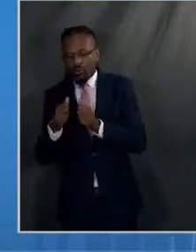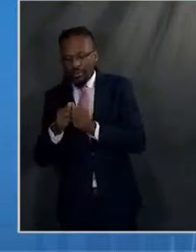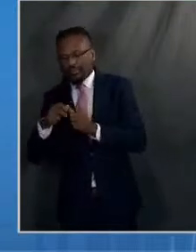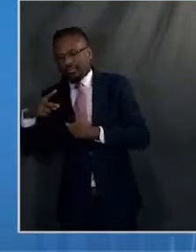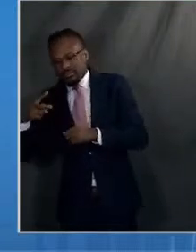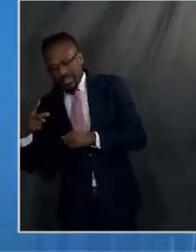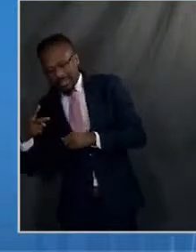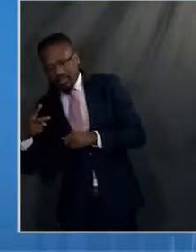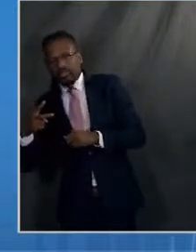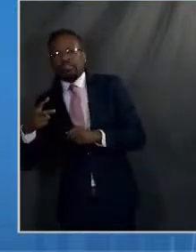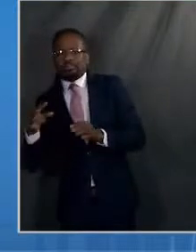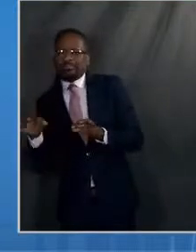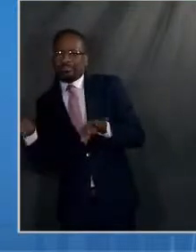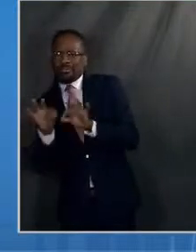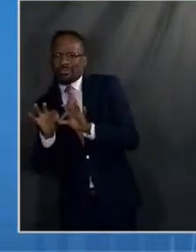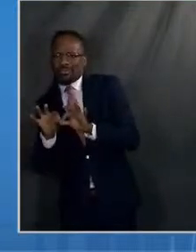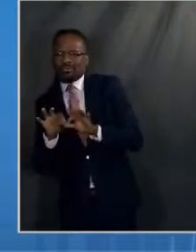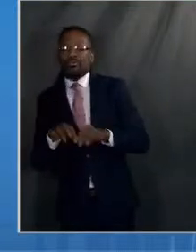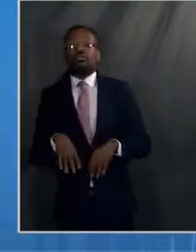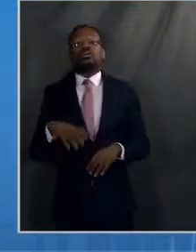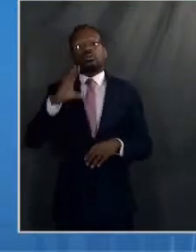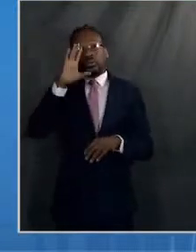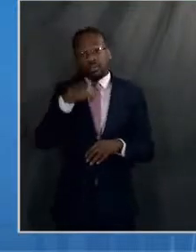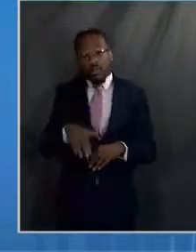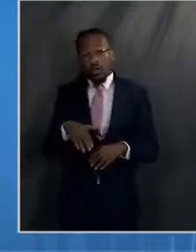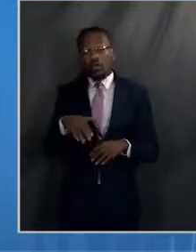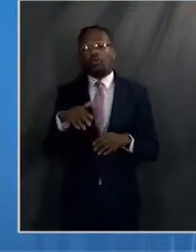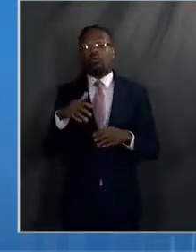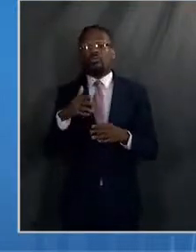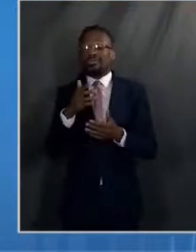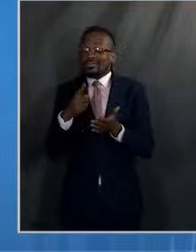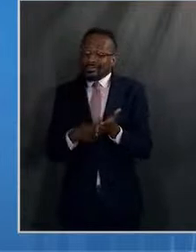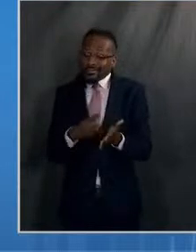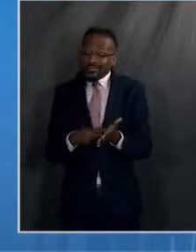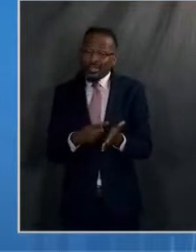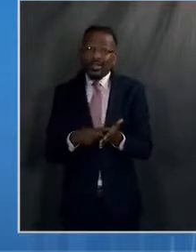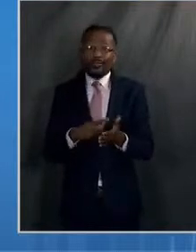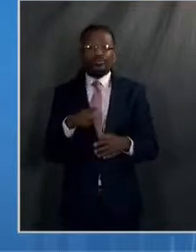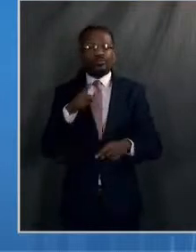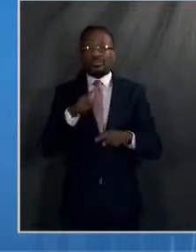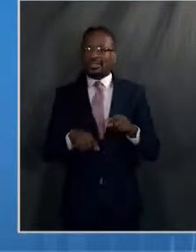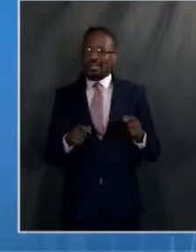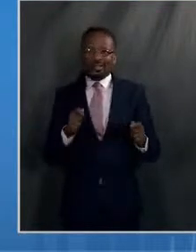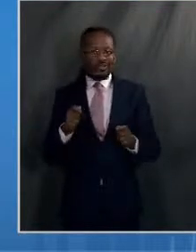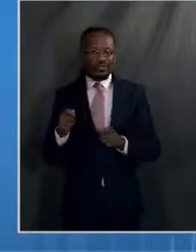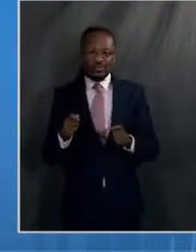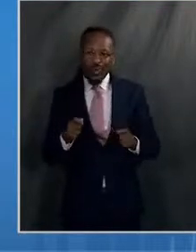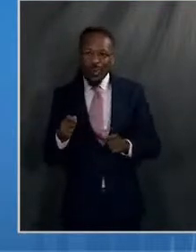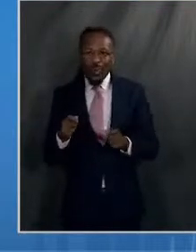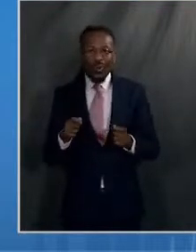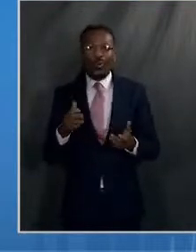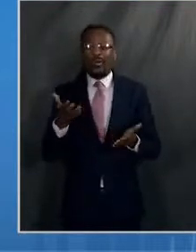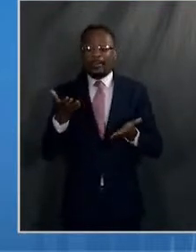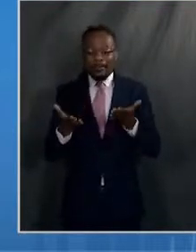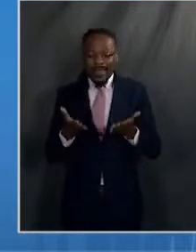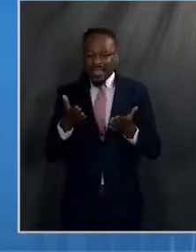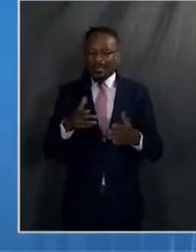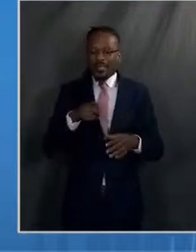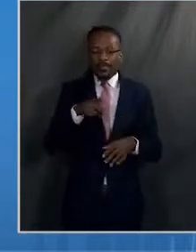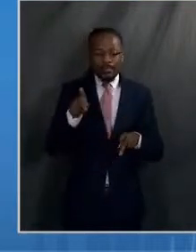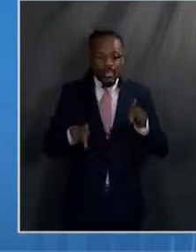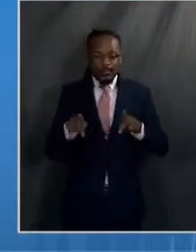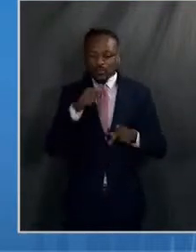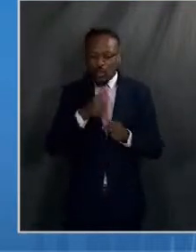know that sometimes out of circumstances beyond the control of people, that they may not make it at exactly the day